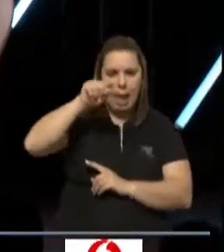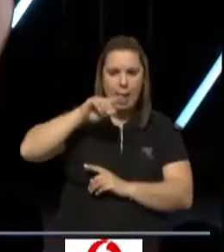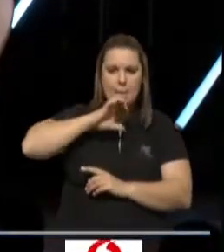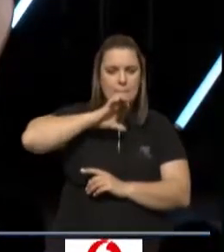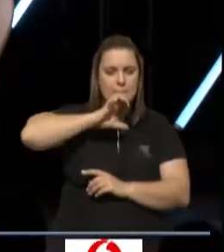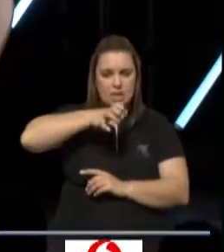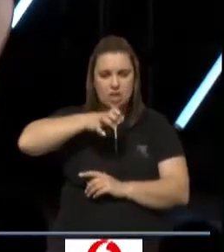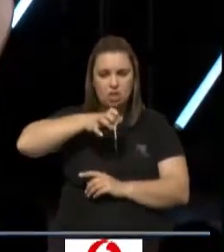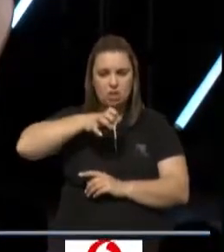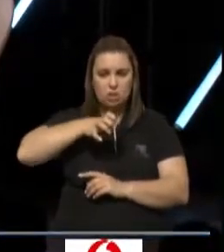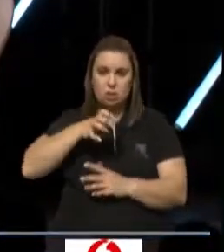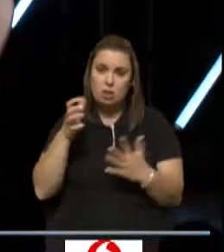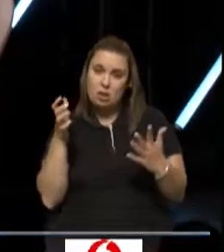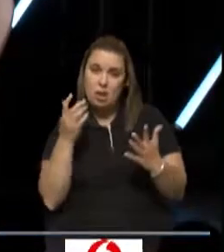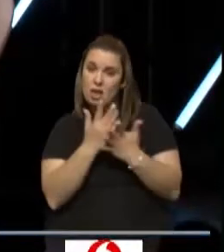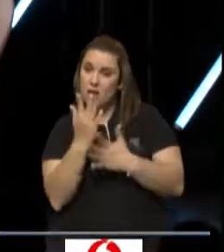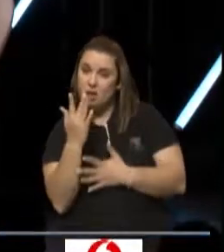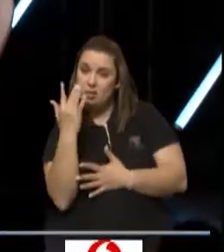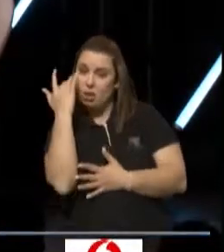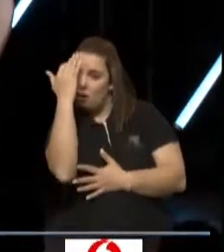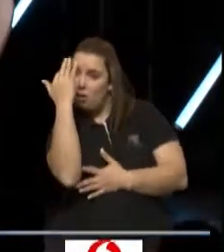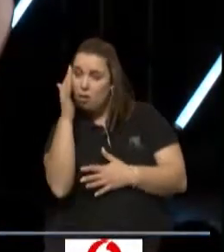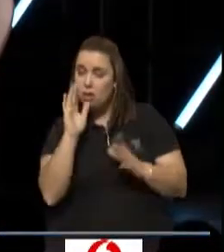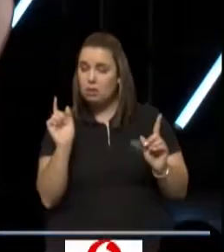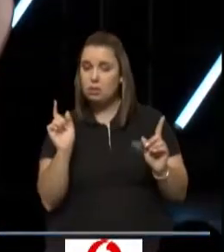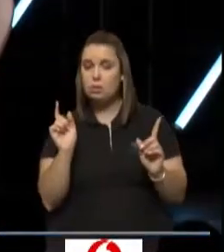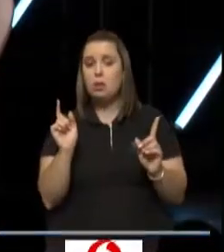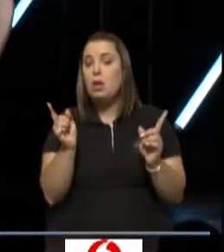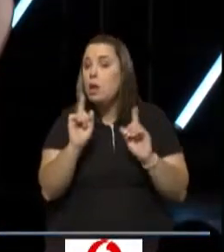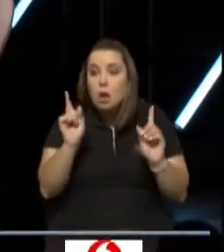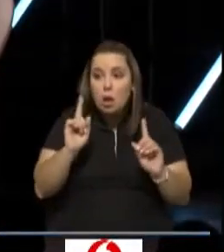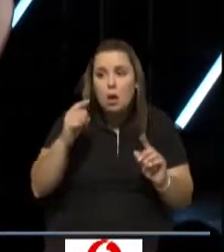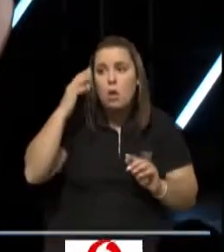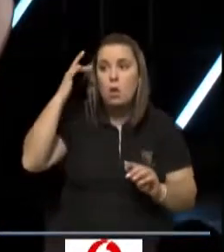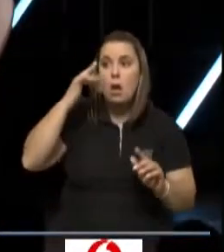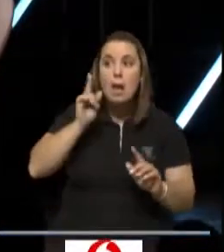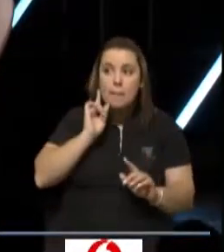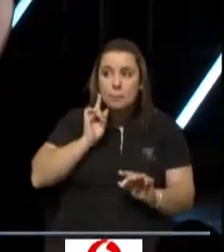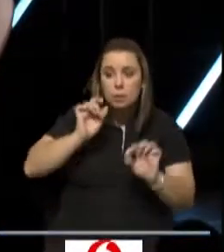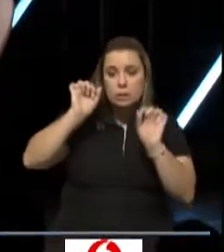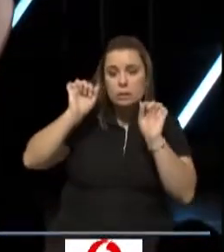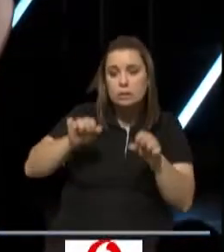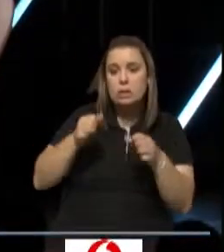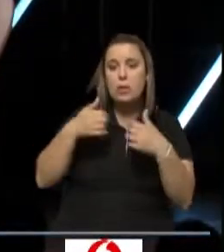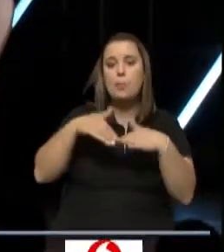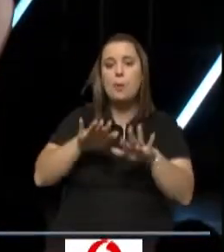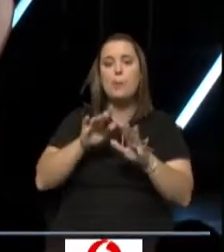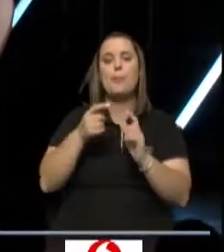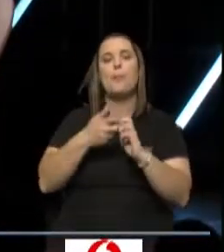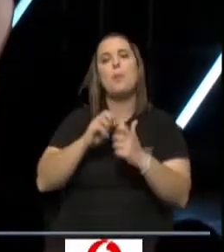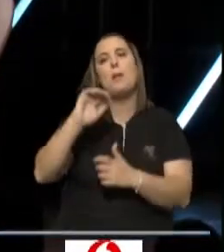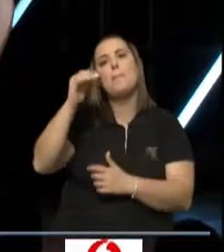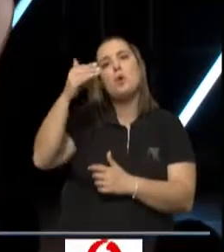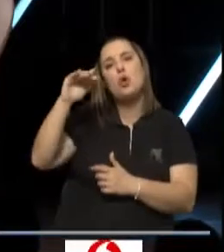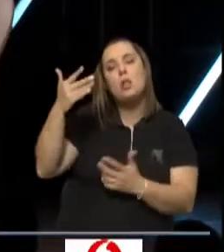cleavages, digital cleavages that exist in the country. What? Is this semantics or